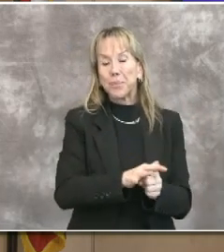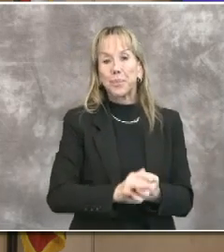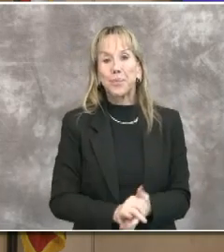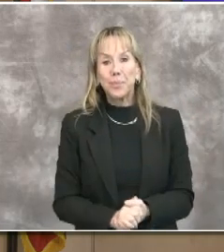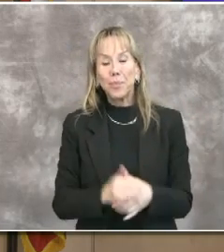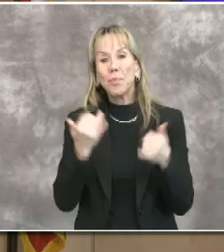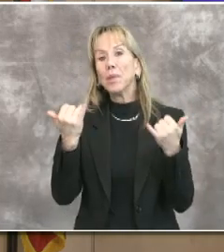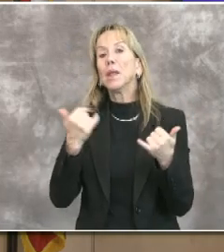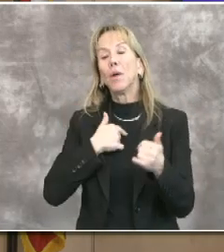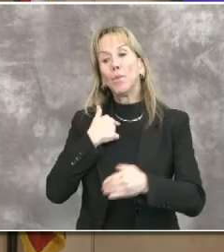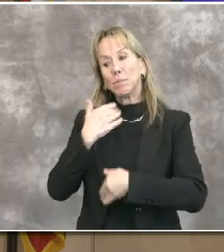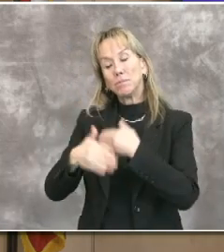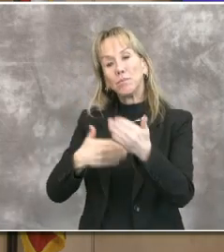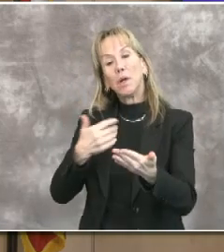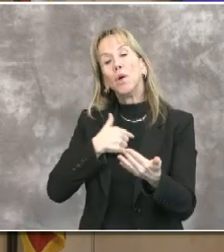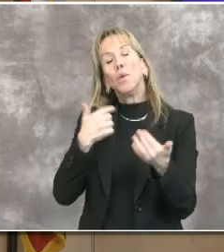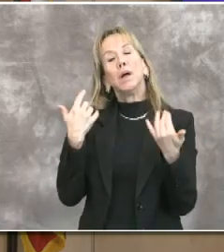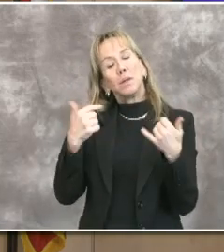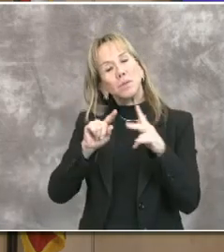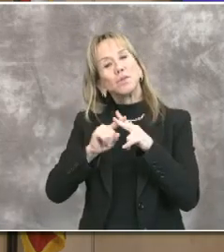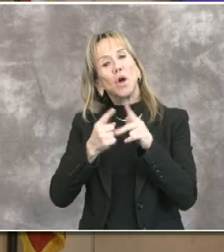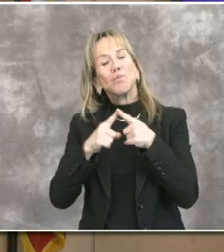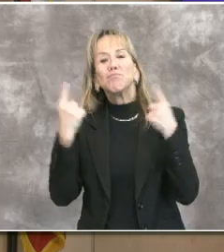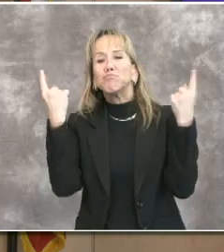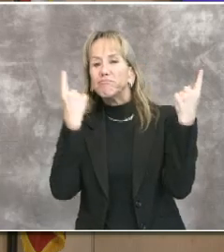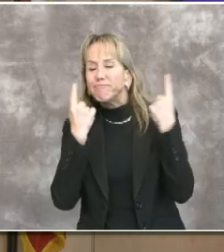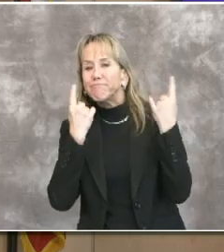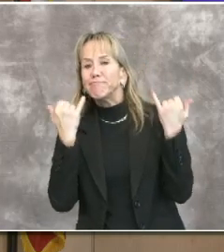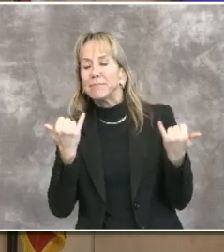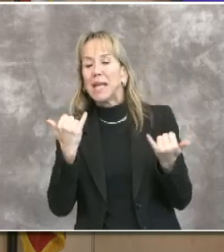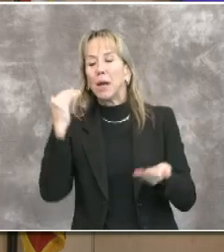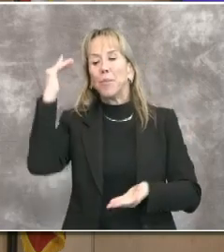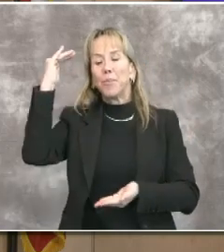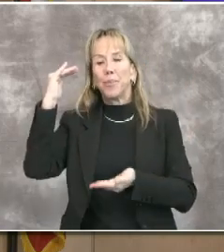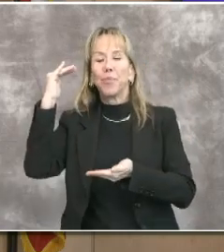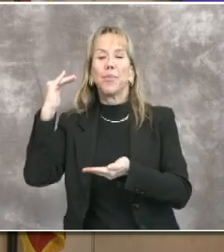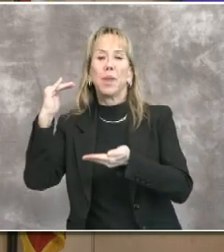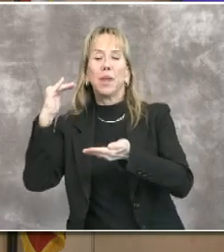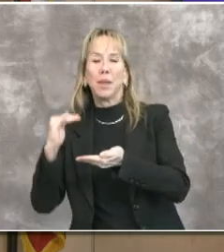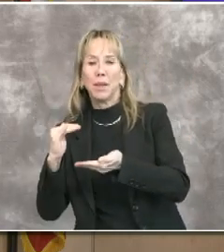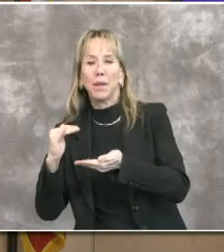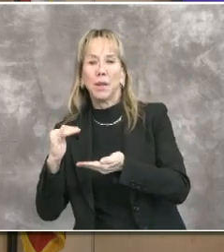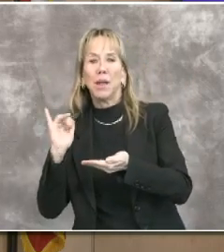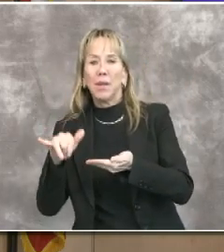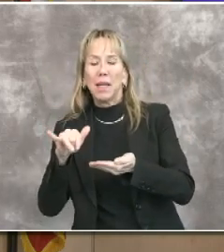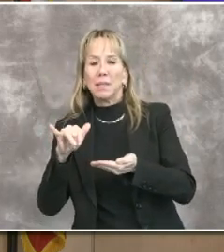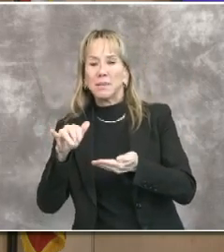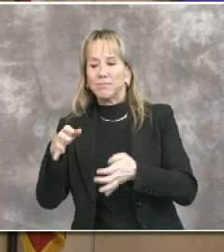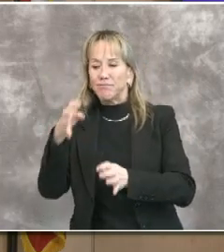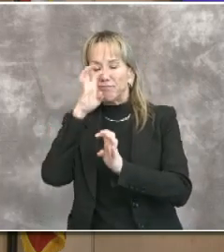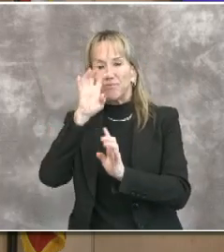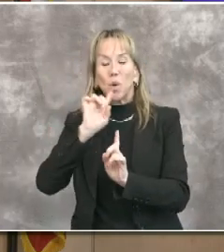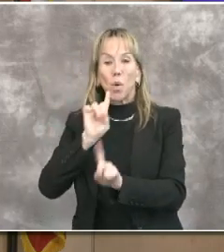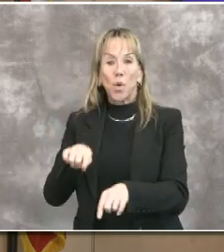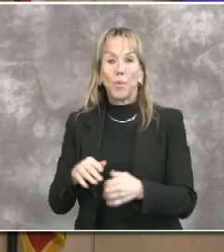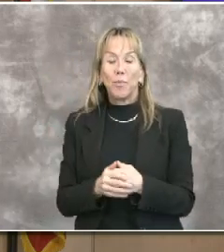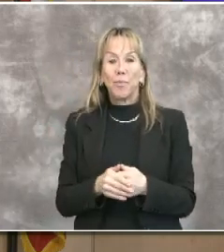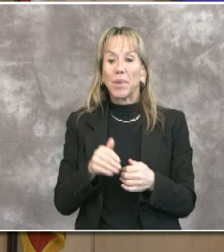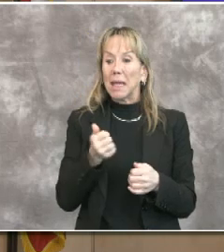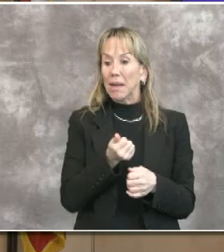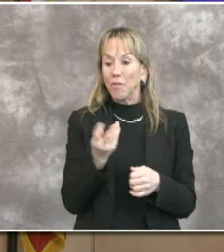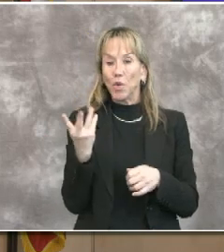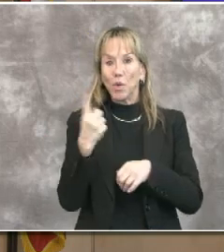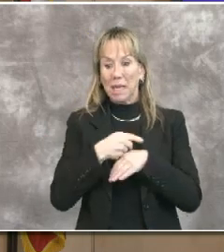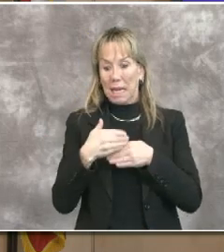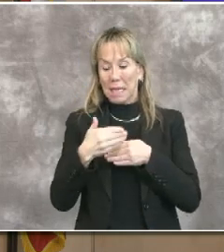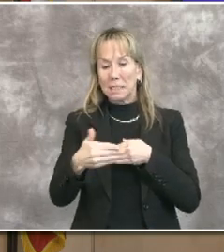begin considering easing the restrictions the public health orders have in place countywide. In the coming days, we're going to release guidance to